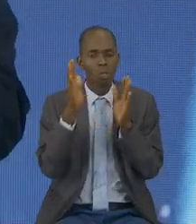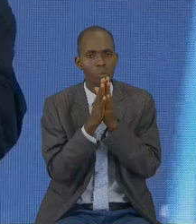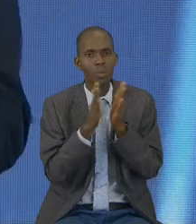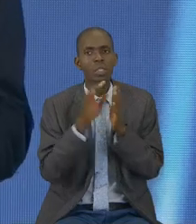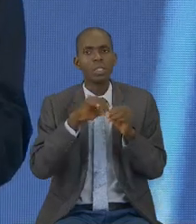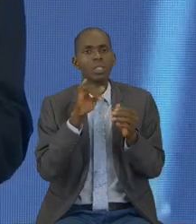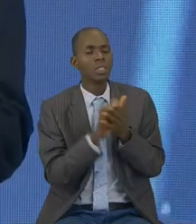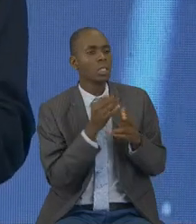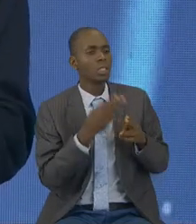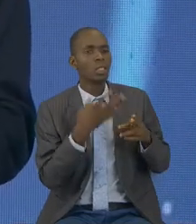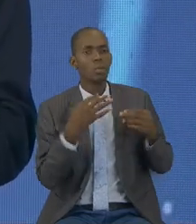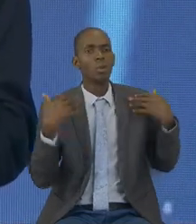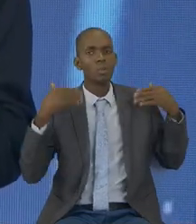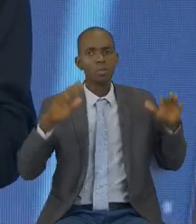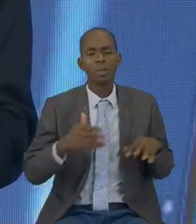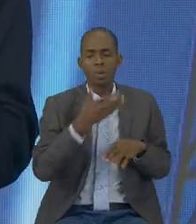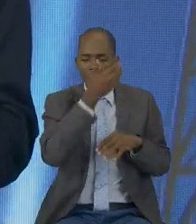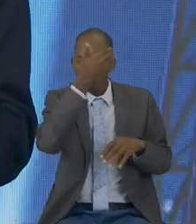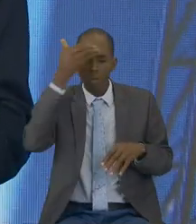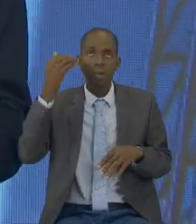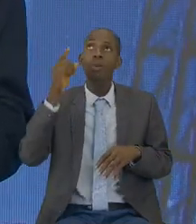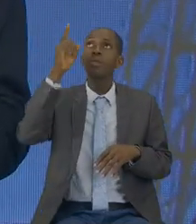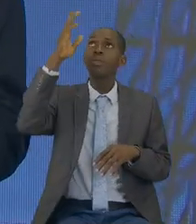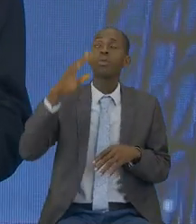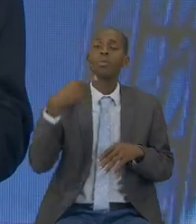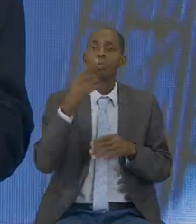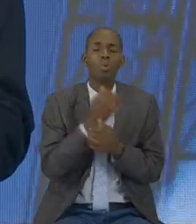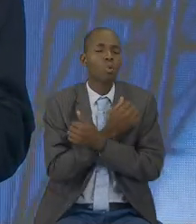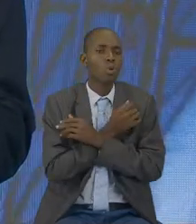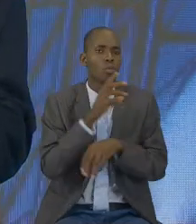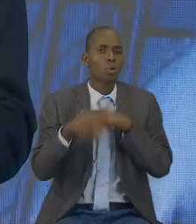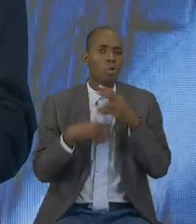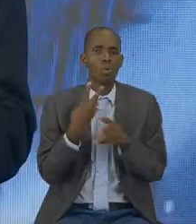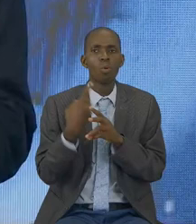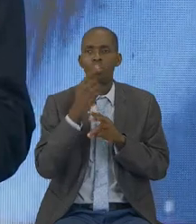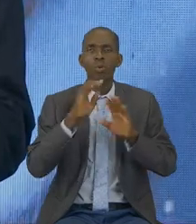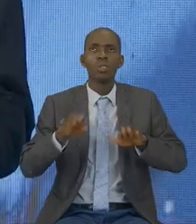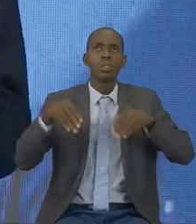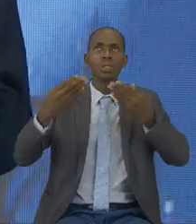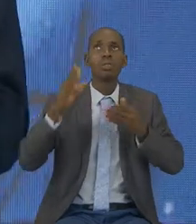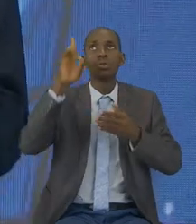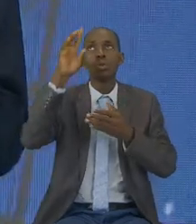Calvary. They forget the Almighty so loved the world that he gave his only begotten Son, that